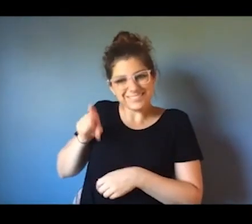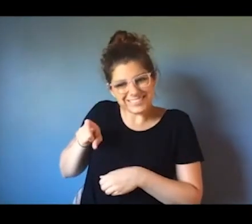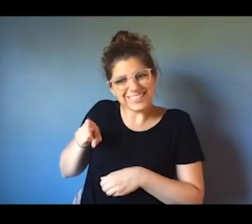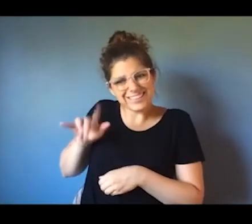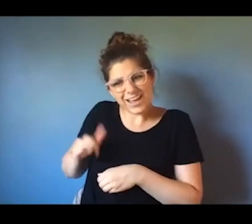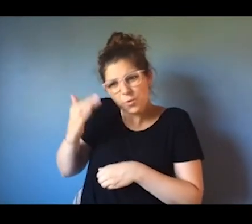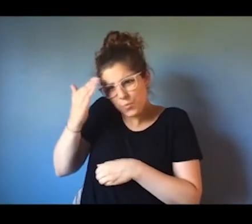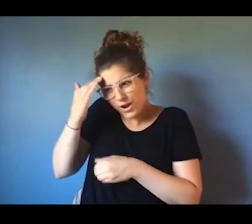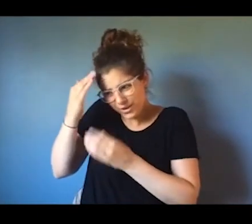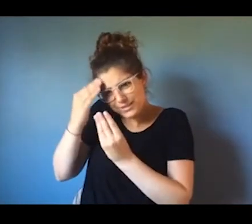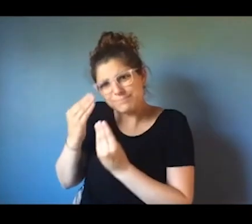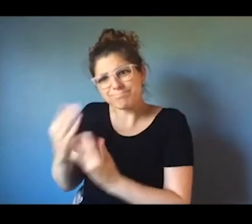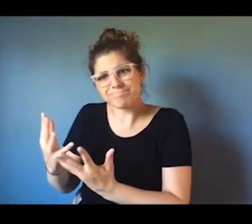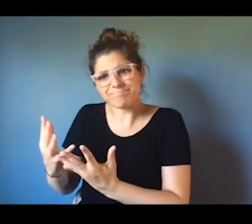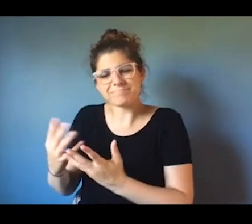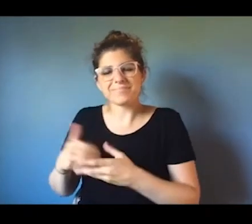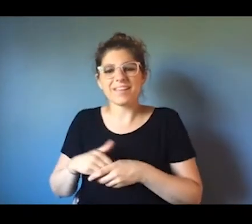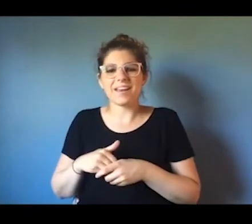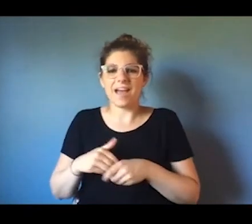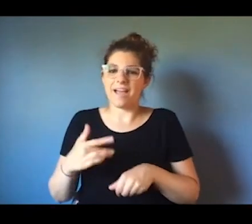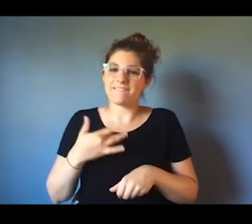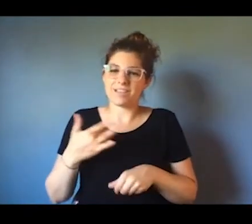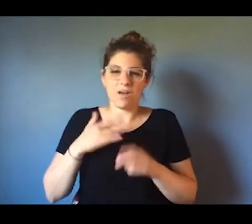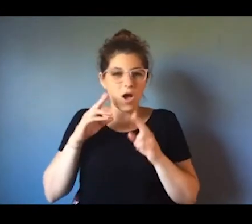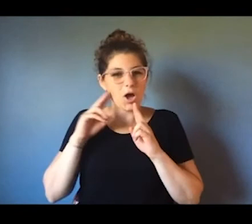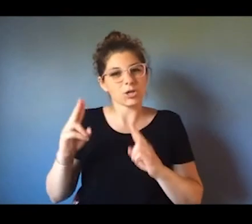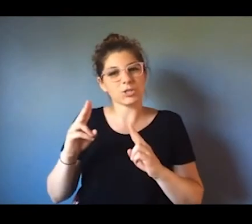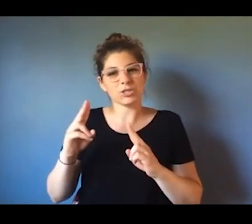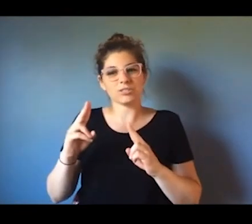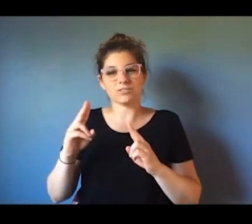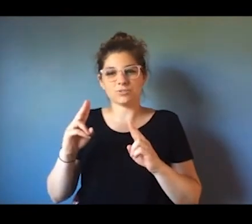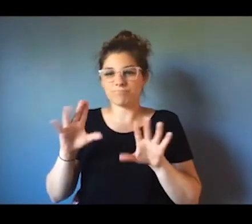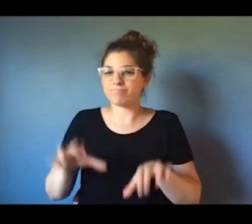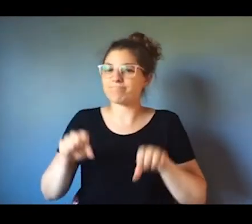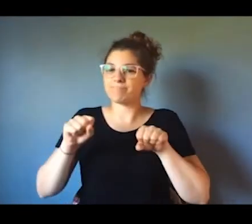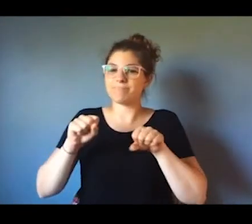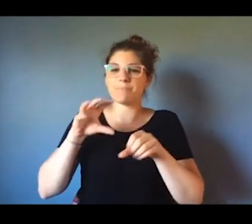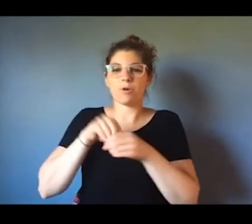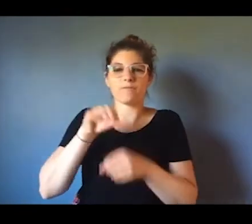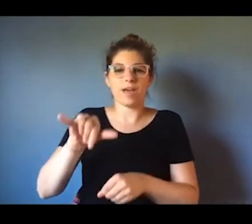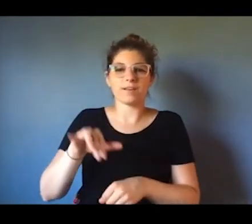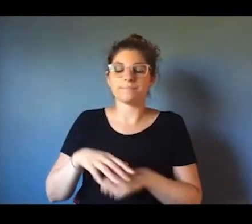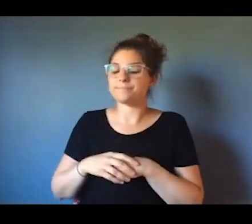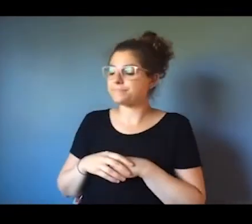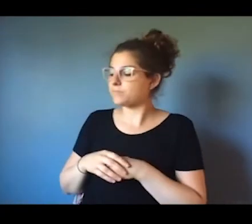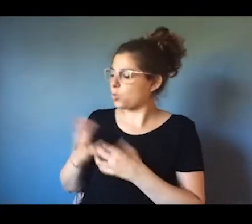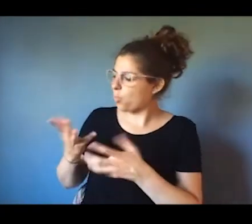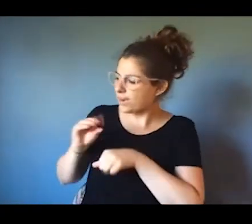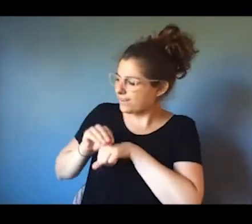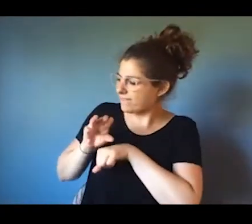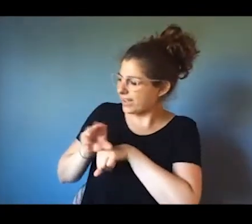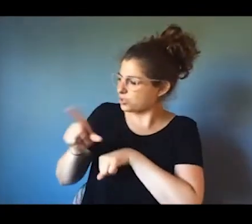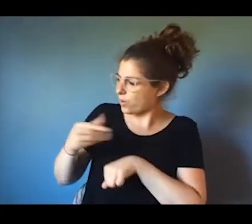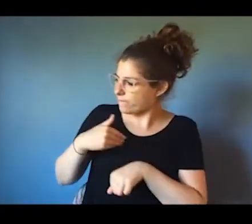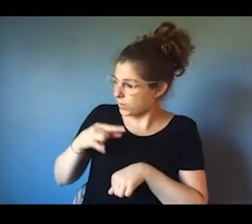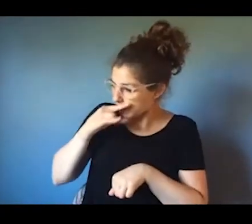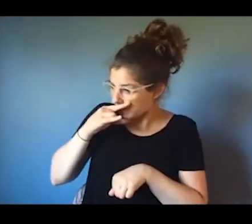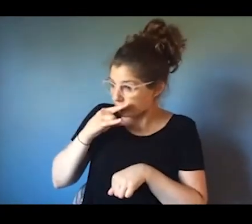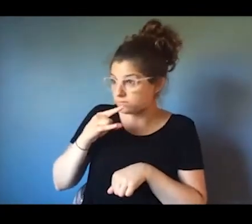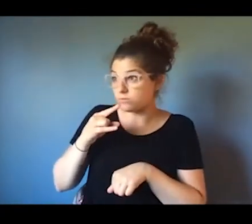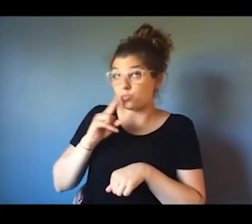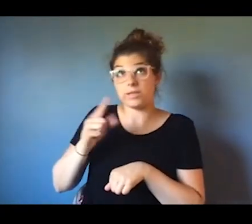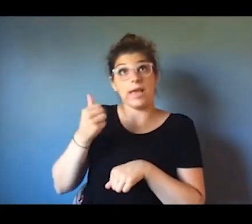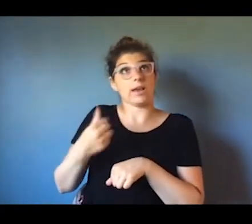that desperately need that, and I feel so honored to be able to do that. What advice do you have